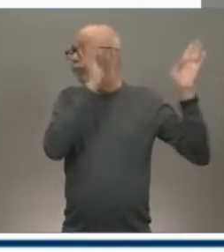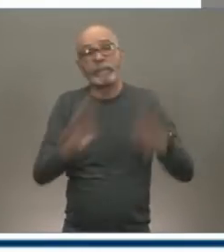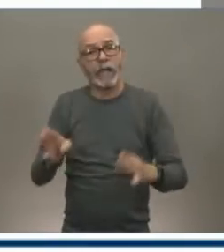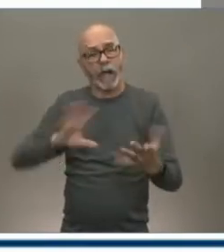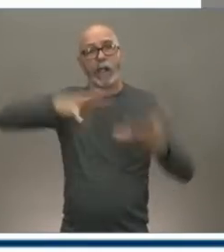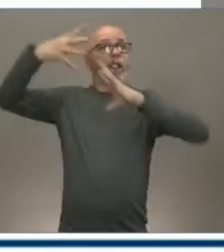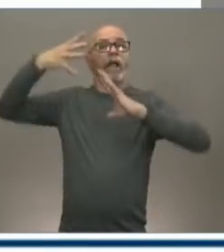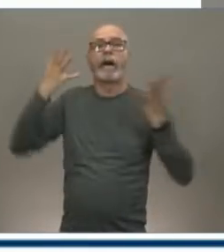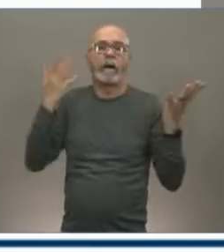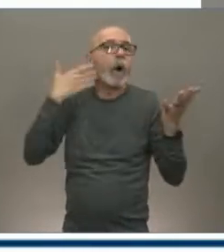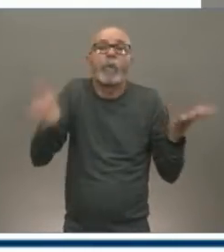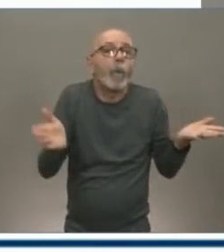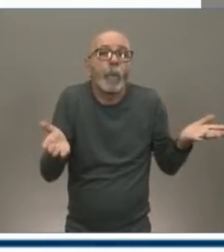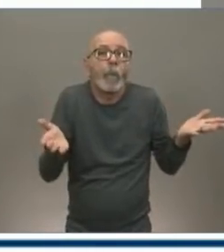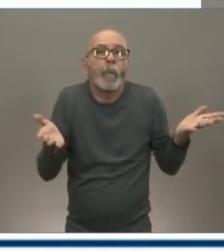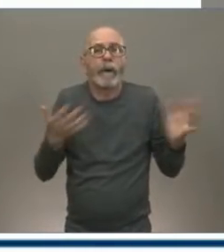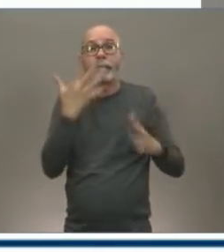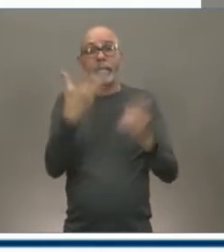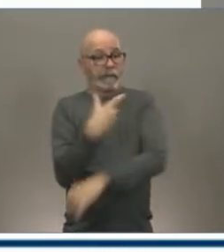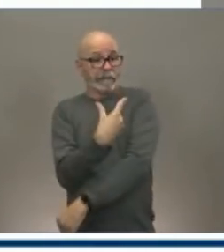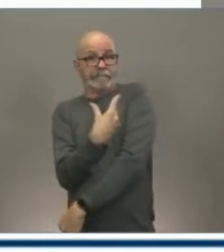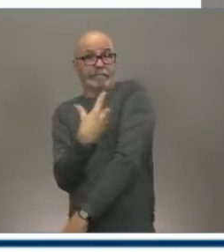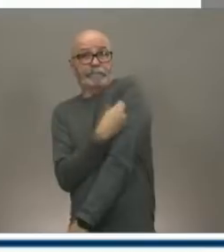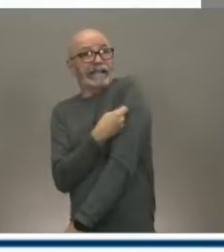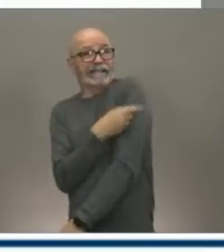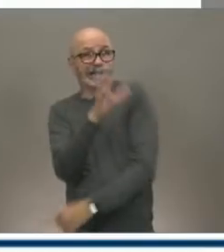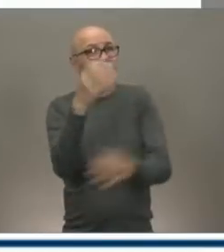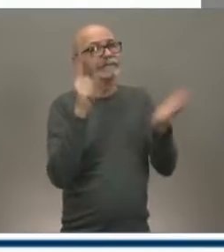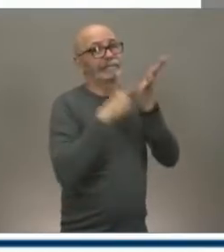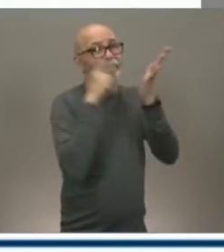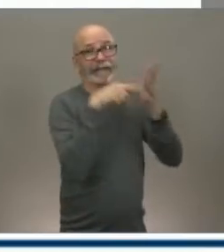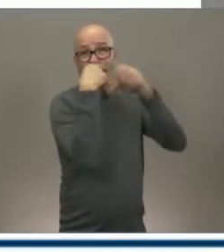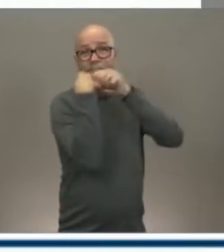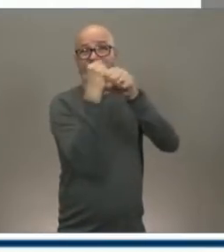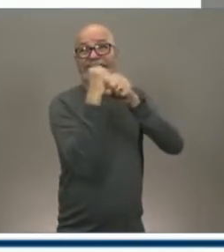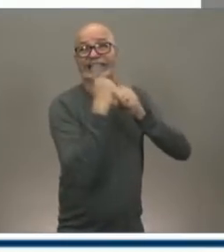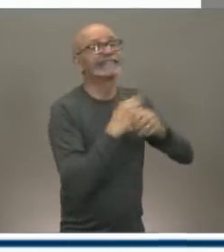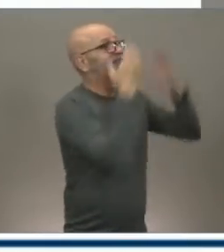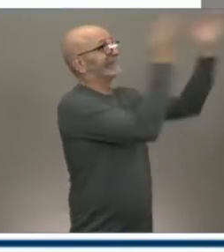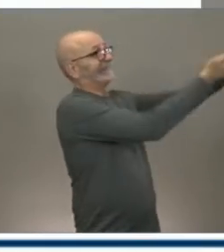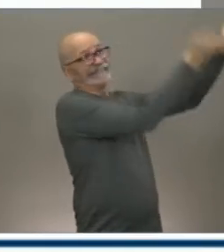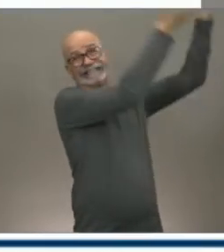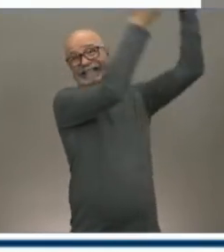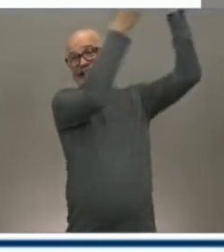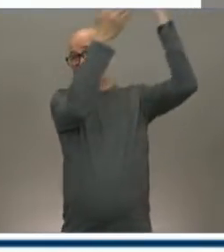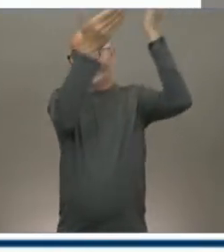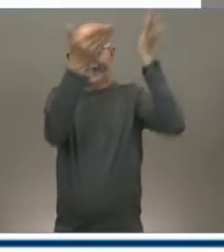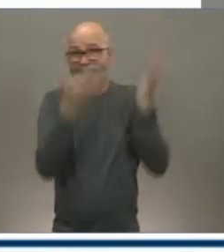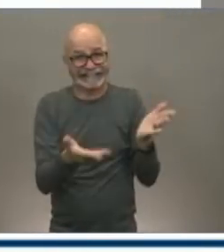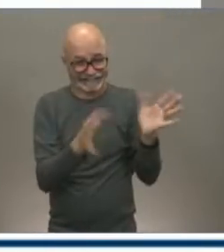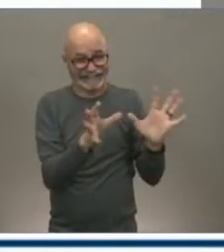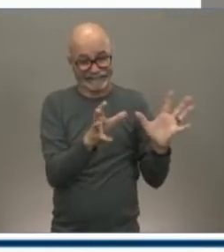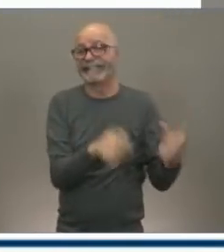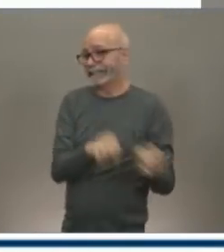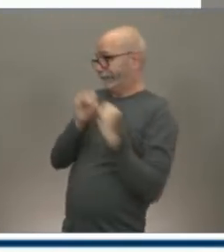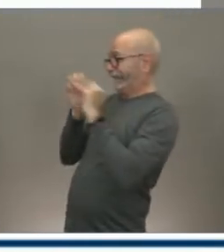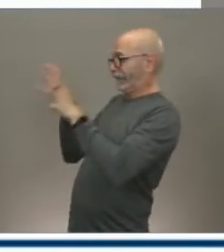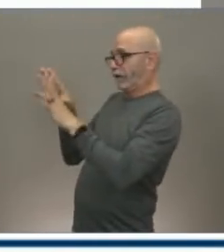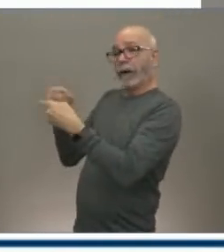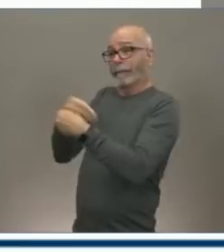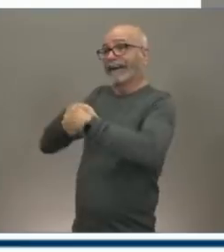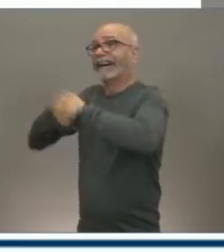Getting the vaccine from the manufacturer to the provinces and then out to various community locations is a complicated and highly